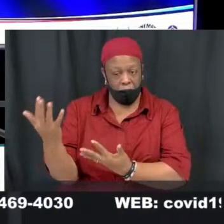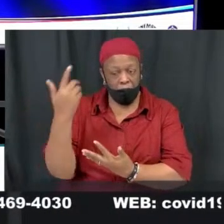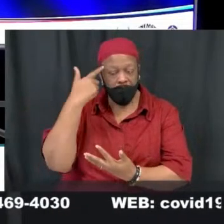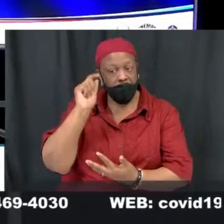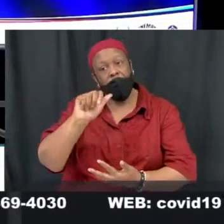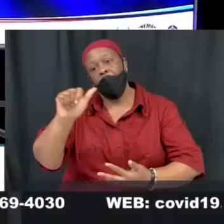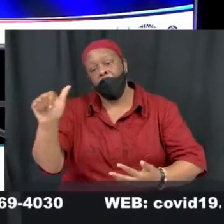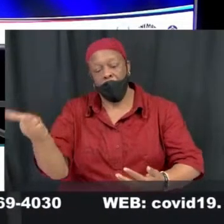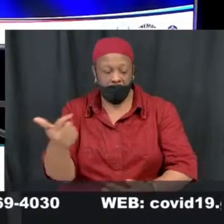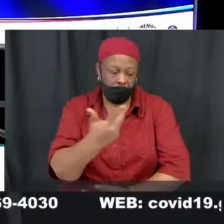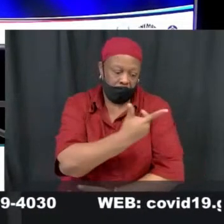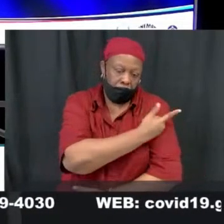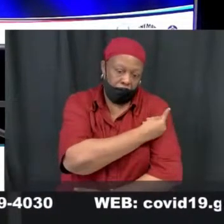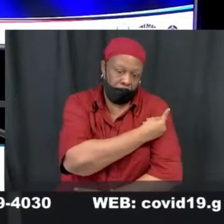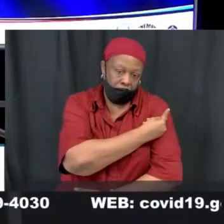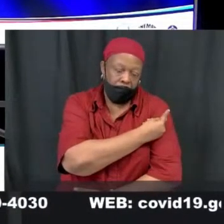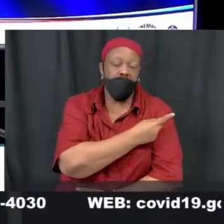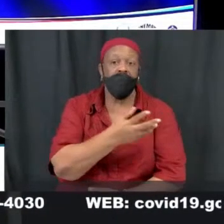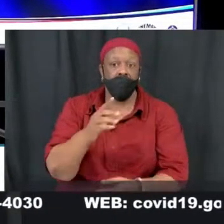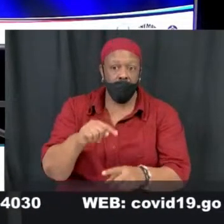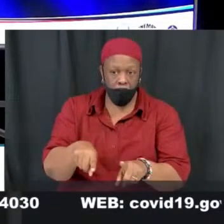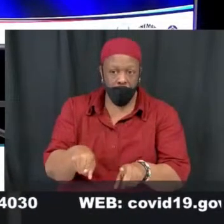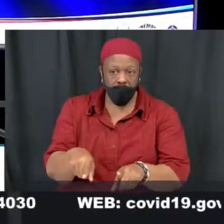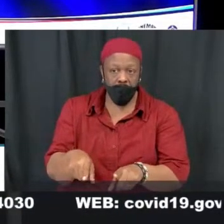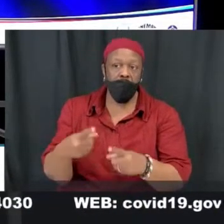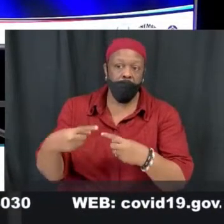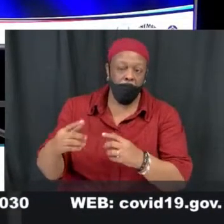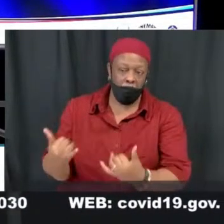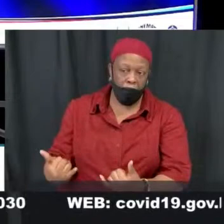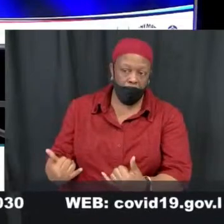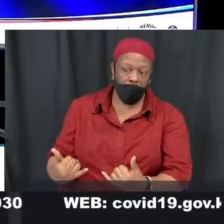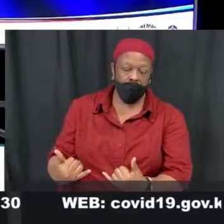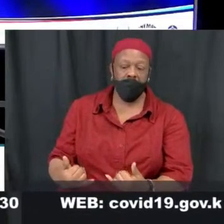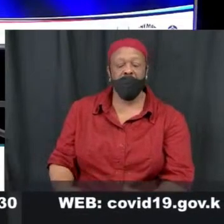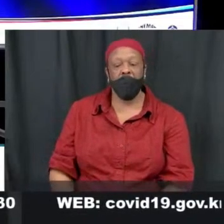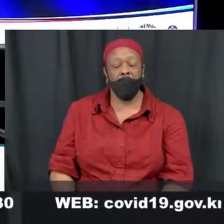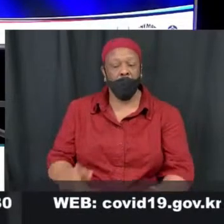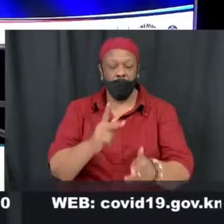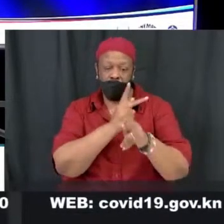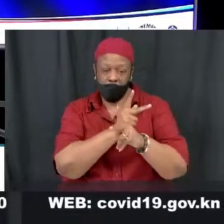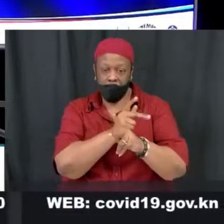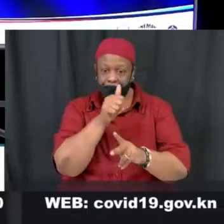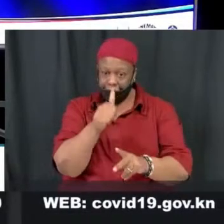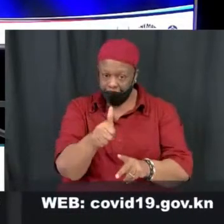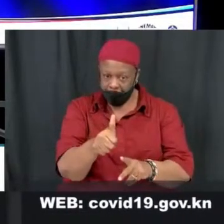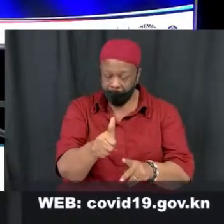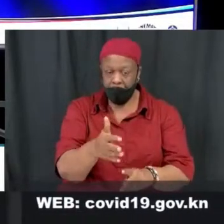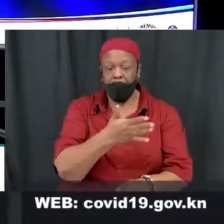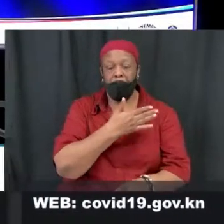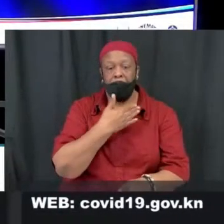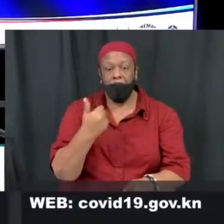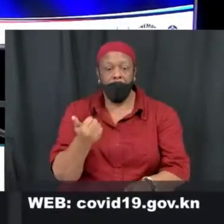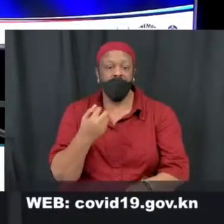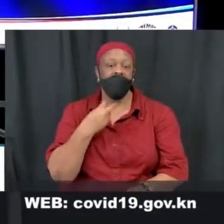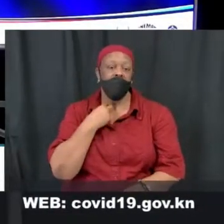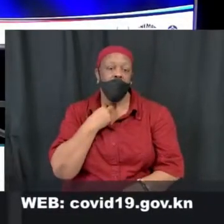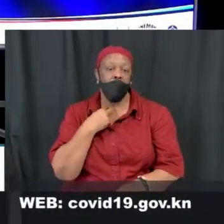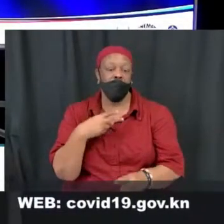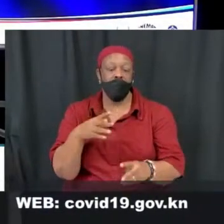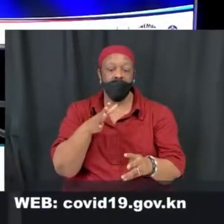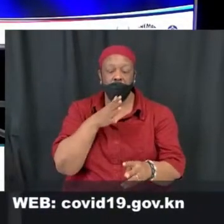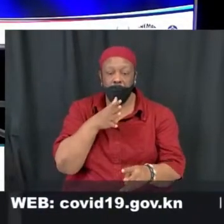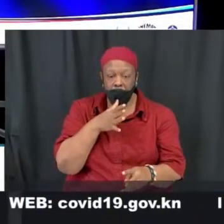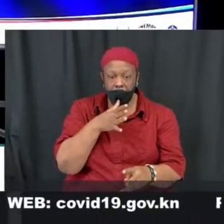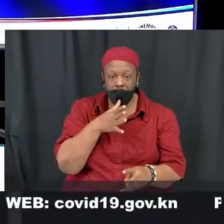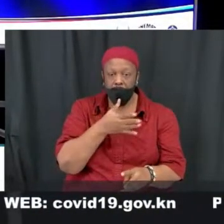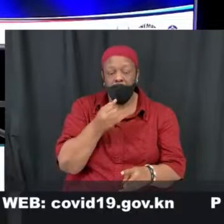vaccine and took action now, not just to protect themselves, but our children, our pregnant mothers and the unborn, and